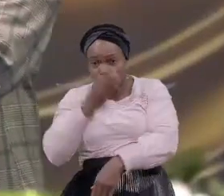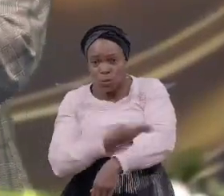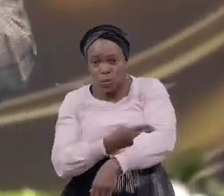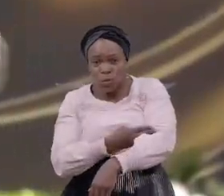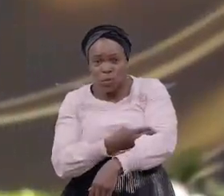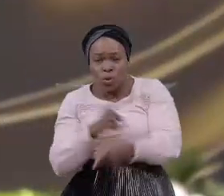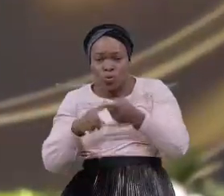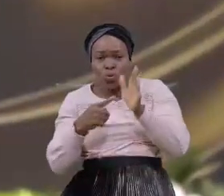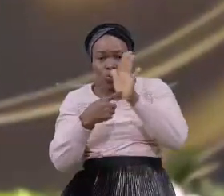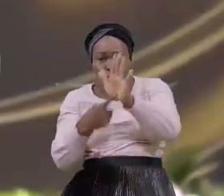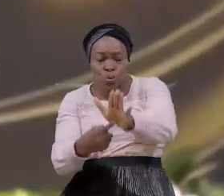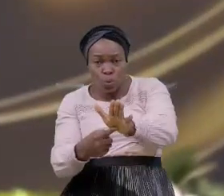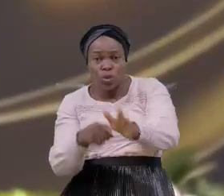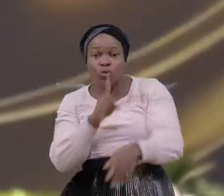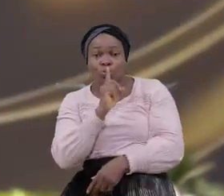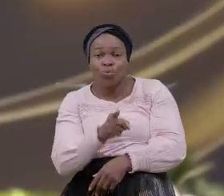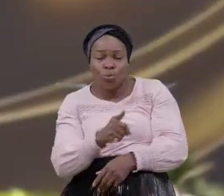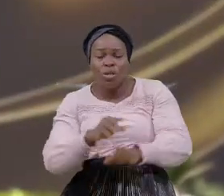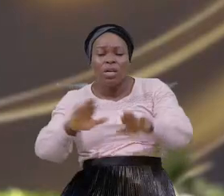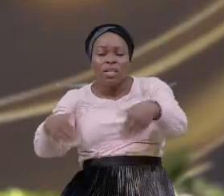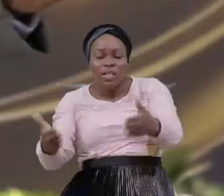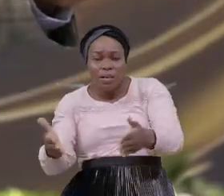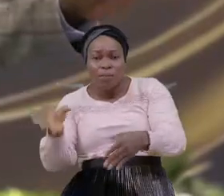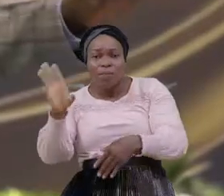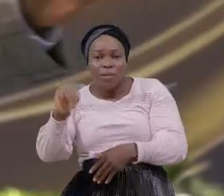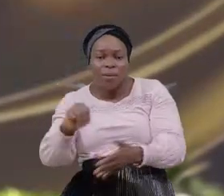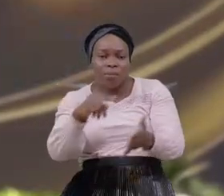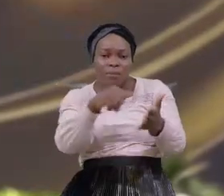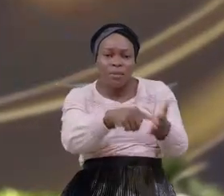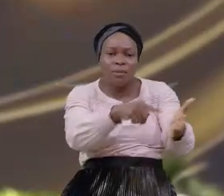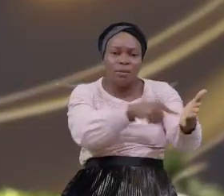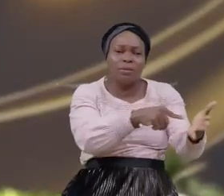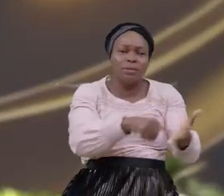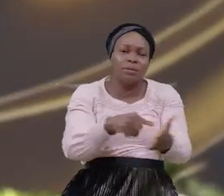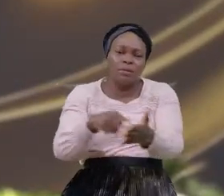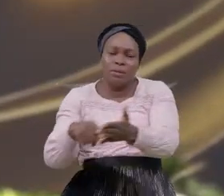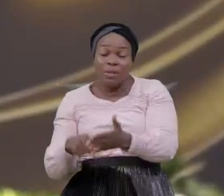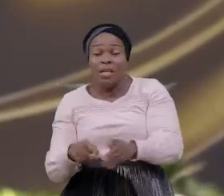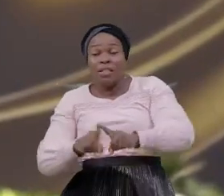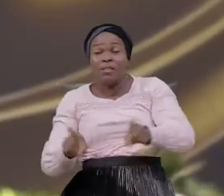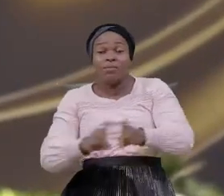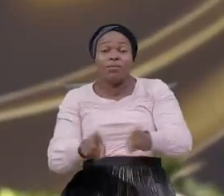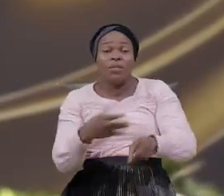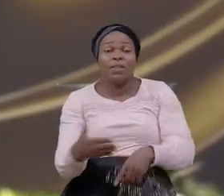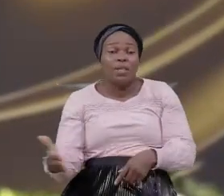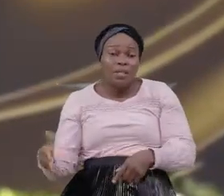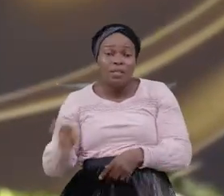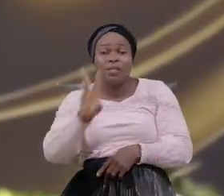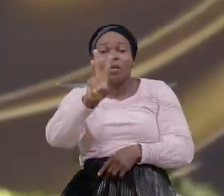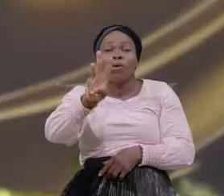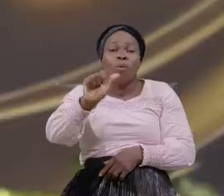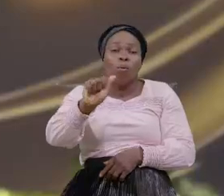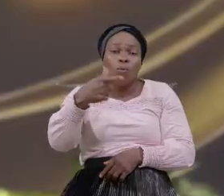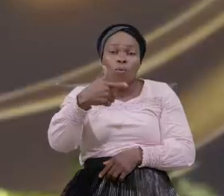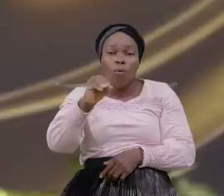there. And he came back home and he showed him the wagons. From who is this?